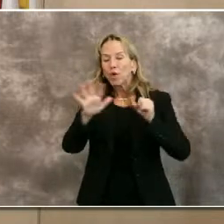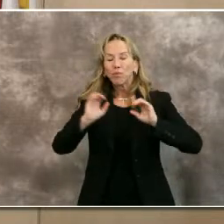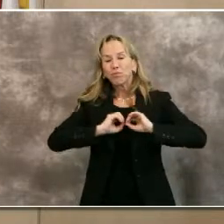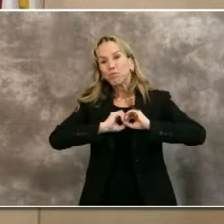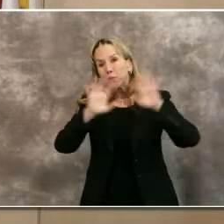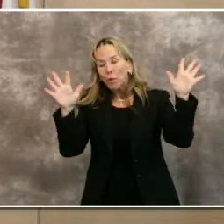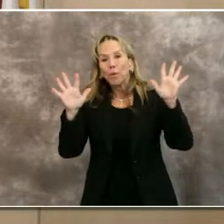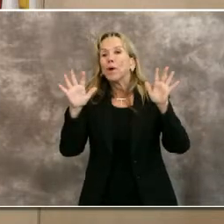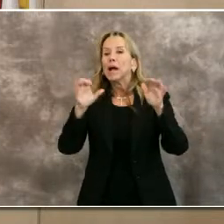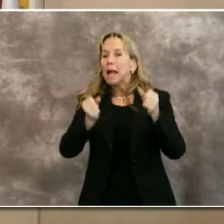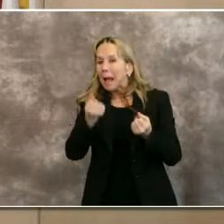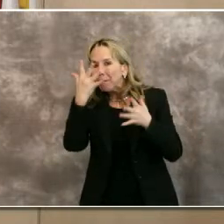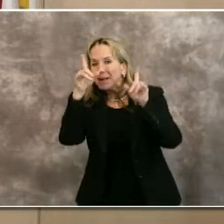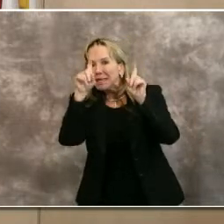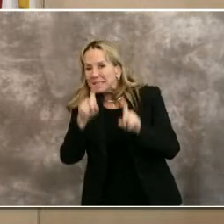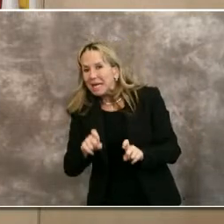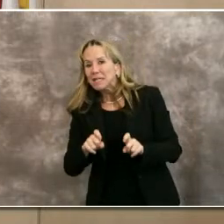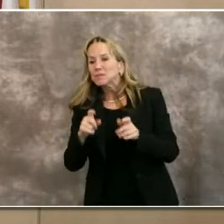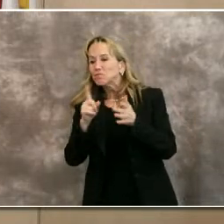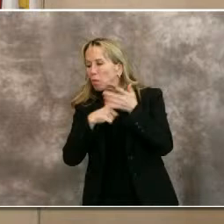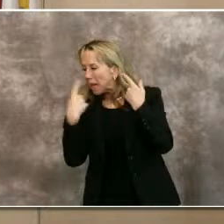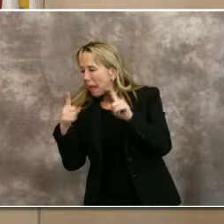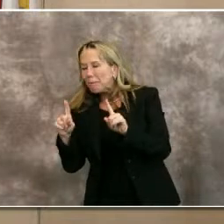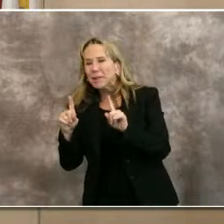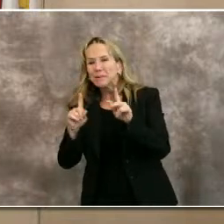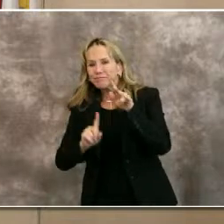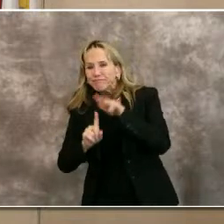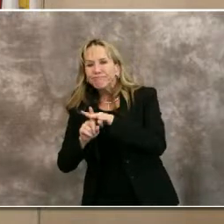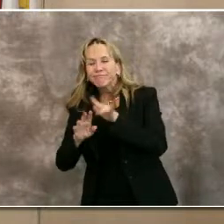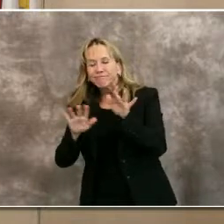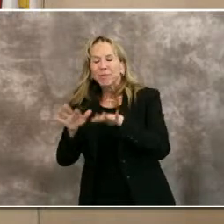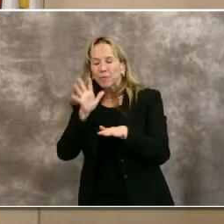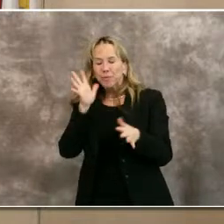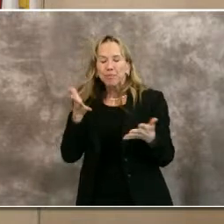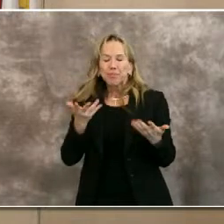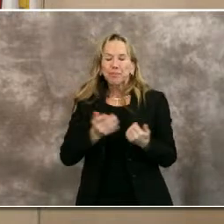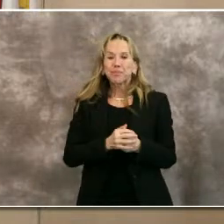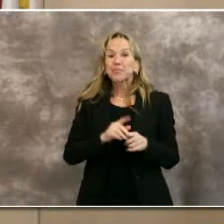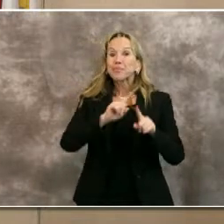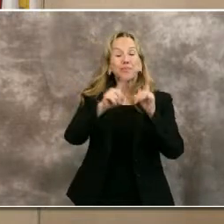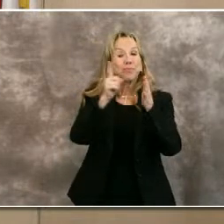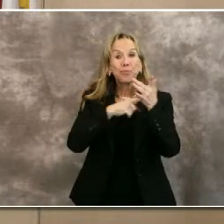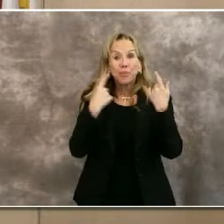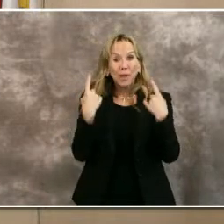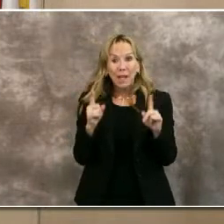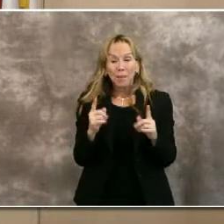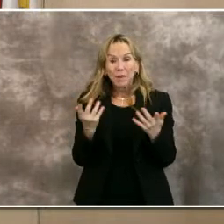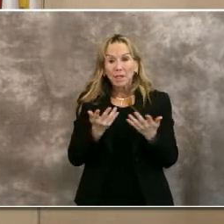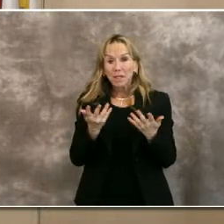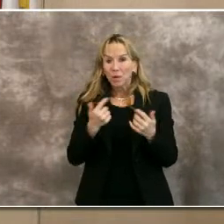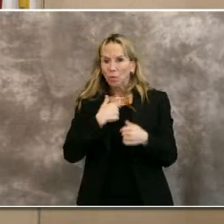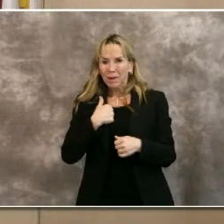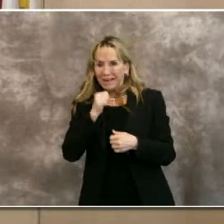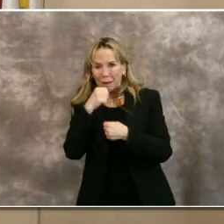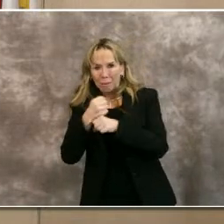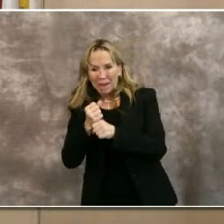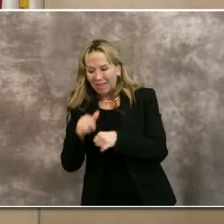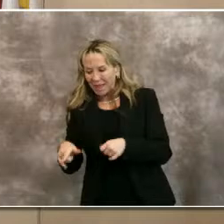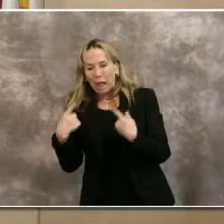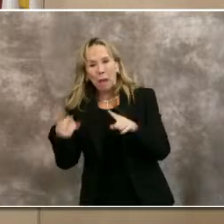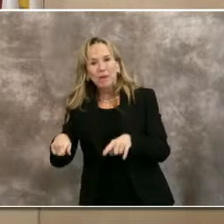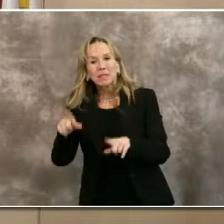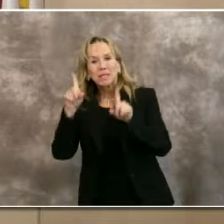the volume of testing. And also, testing materials, you know, we don't make those